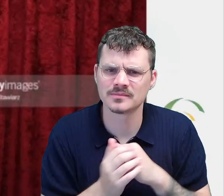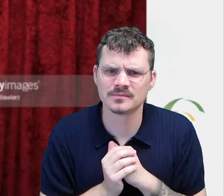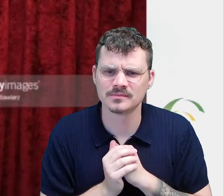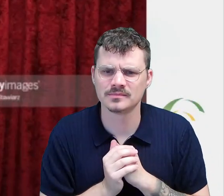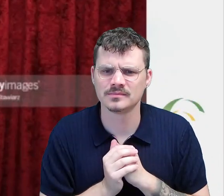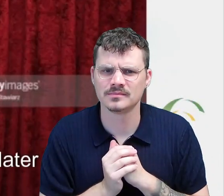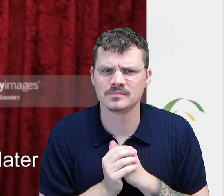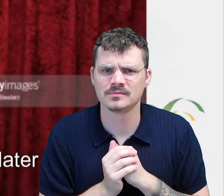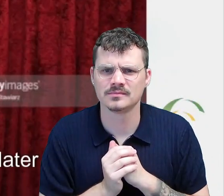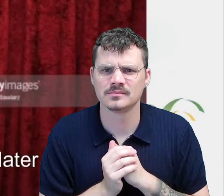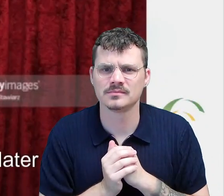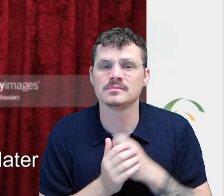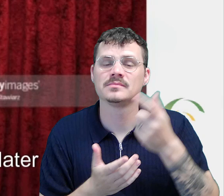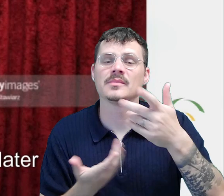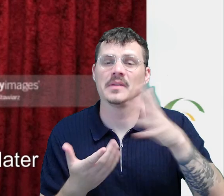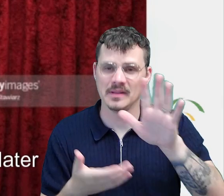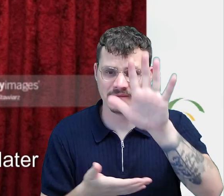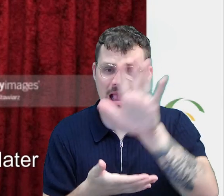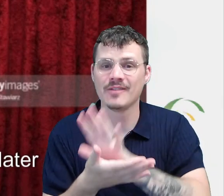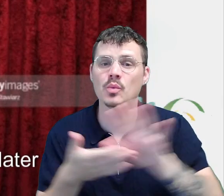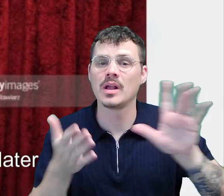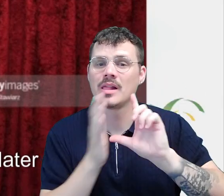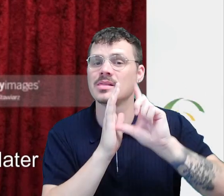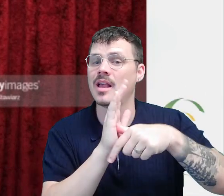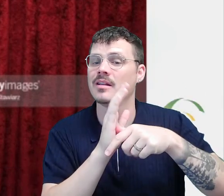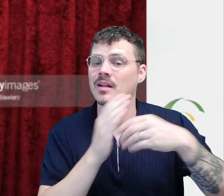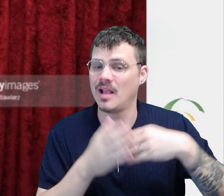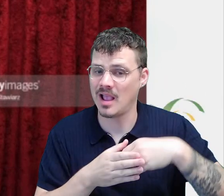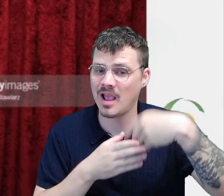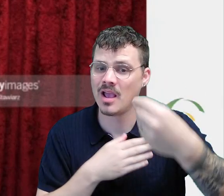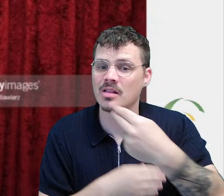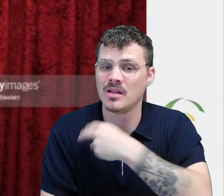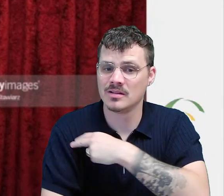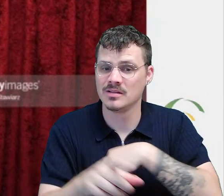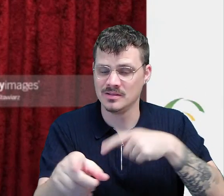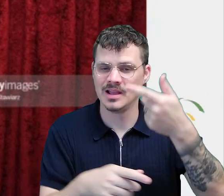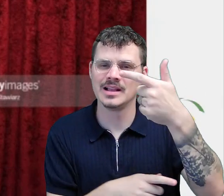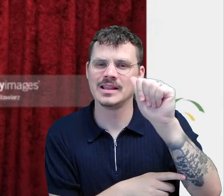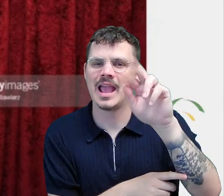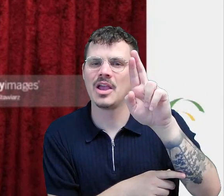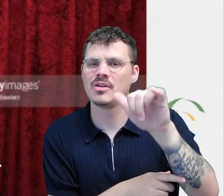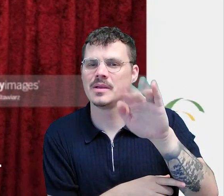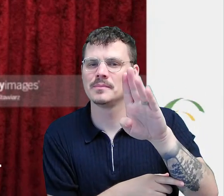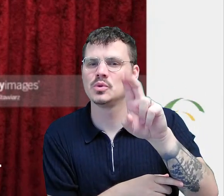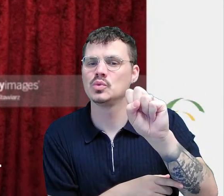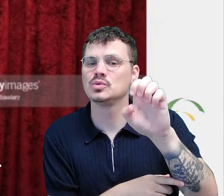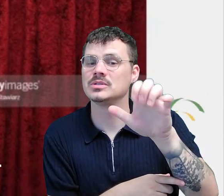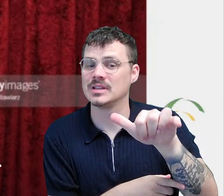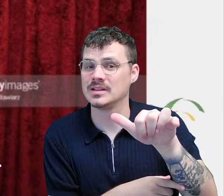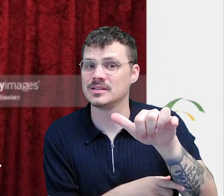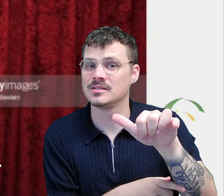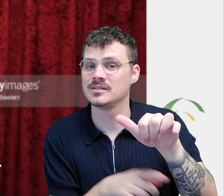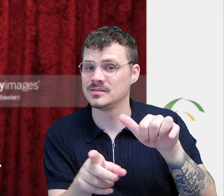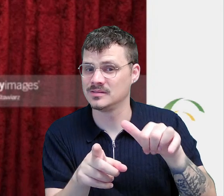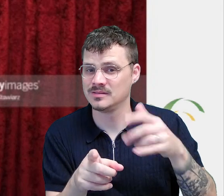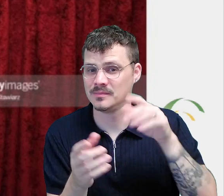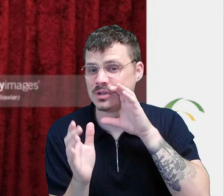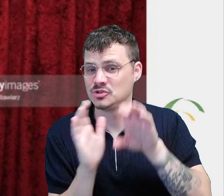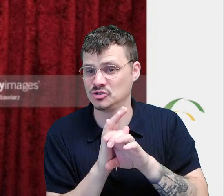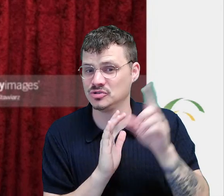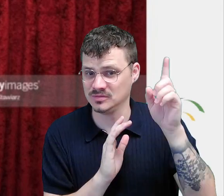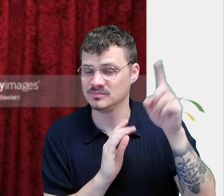And he walked out of the hospital 5 weeks later. It's Gary Busey. And he's in fact returned to acting.